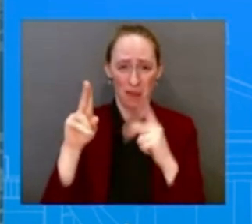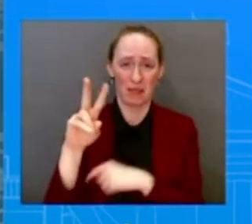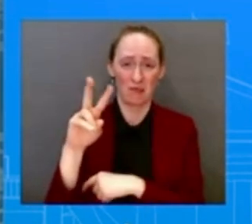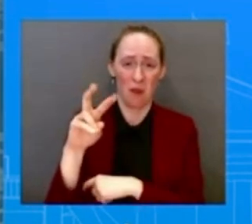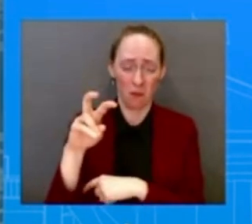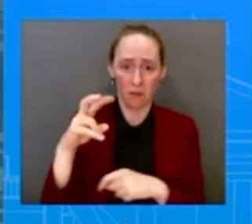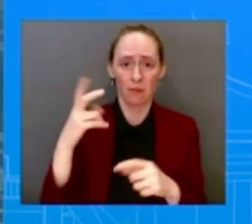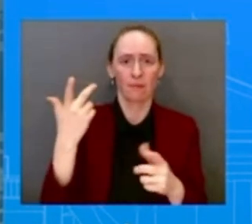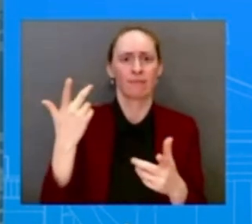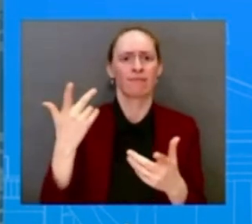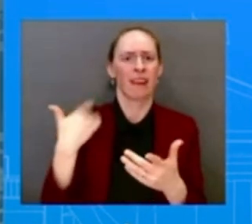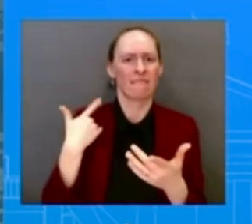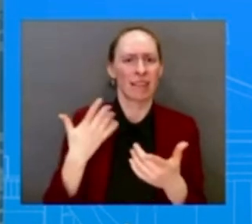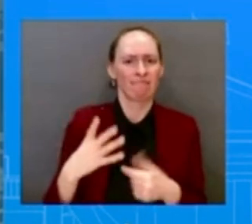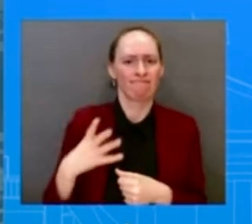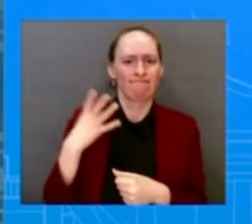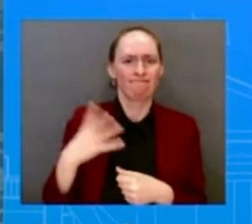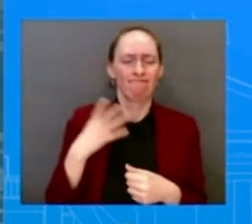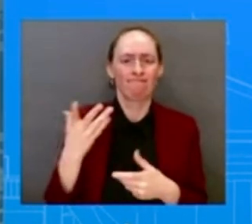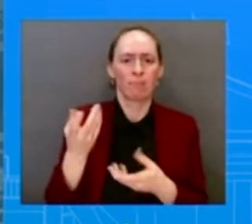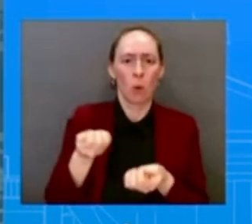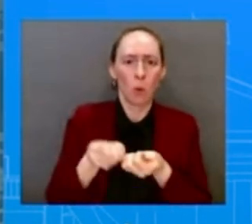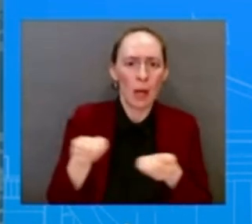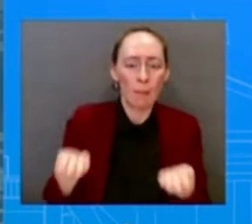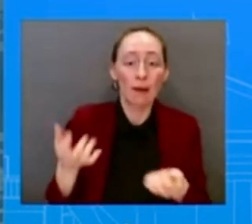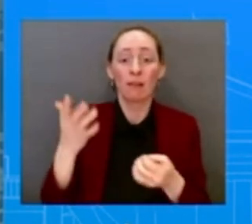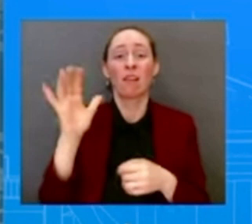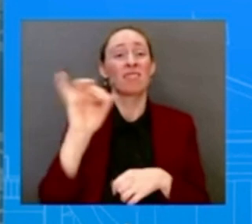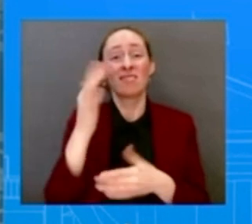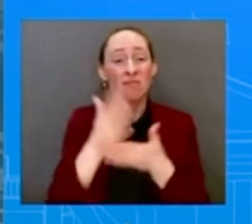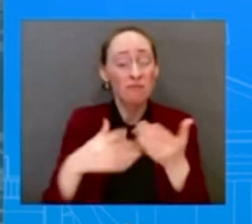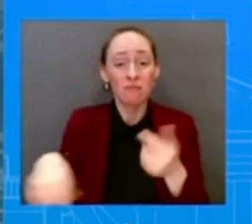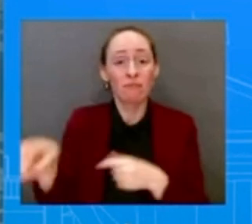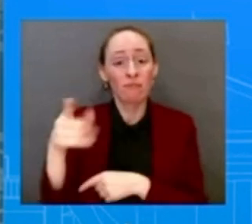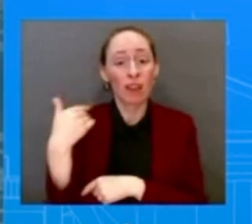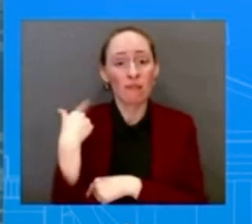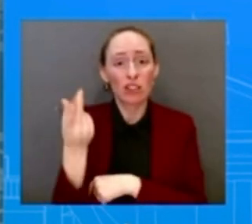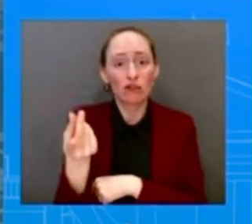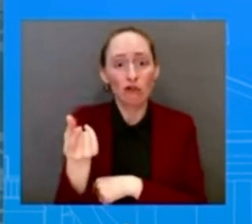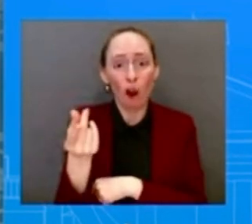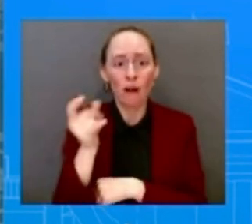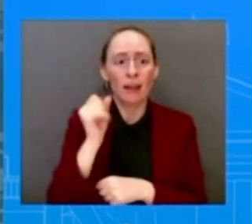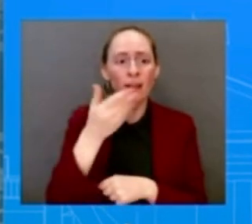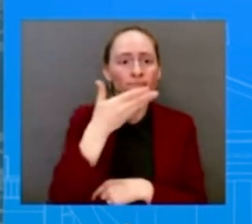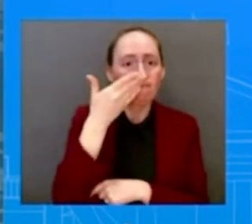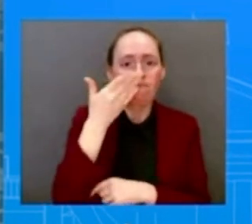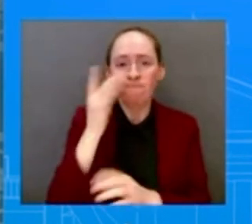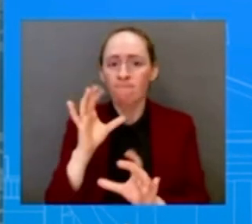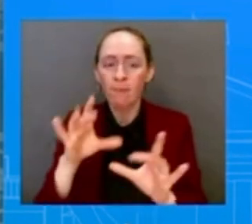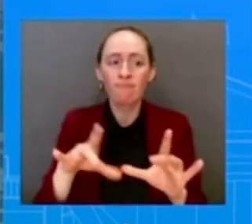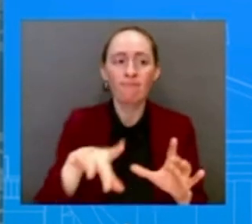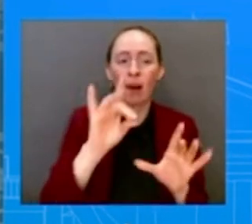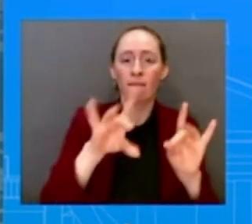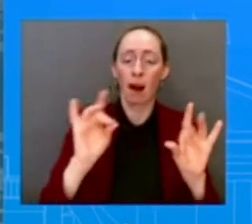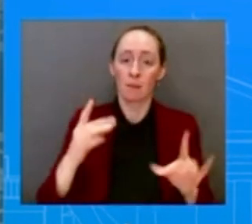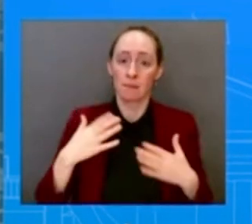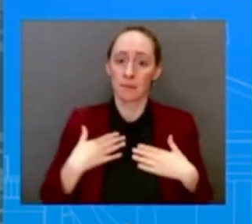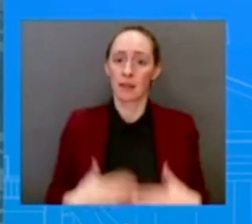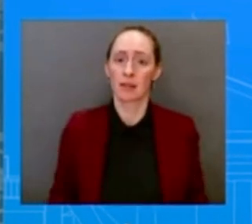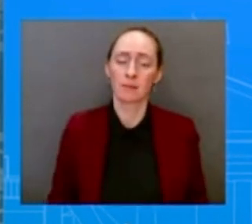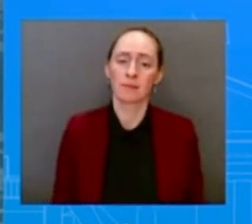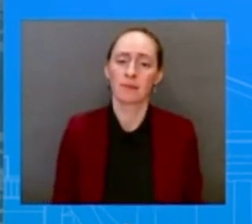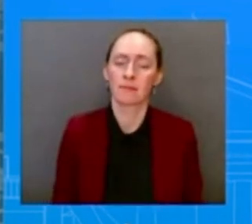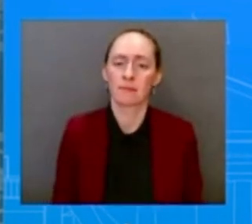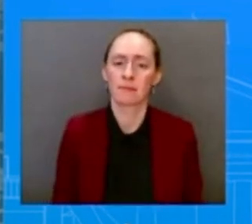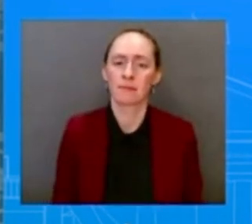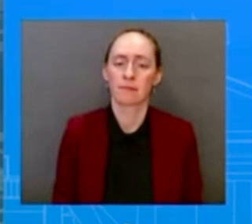as well. They have been able to expand their operational reach with the support of U.S. military Black Hawk helicopters. And